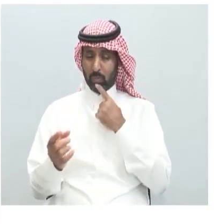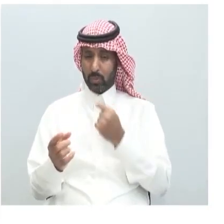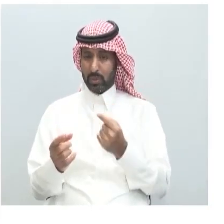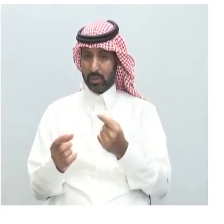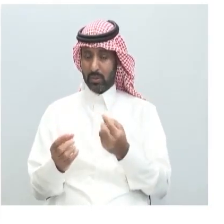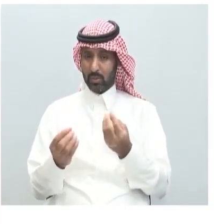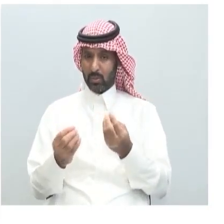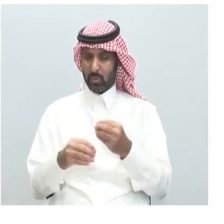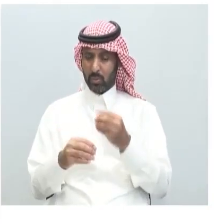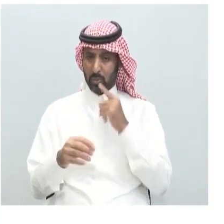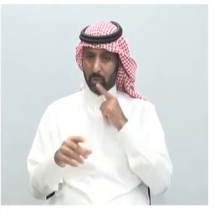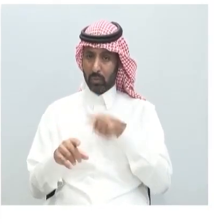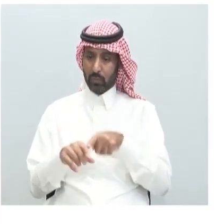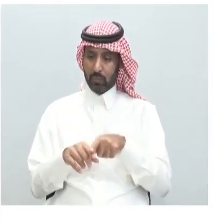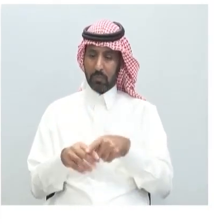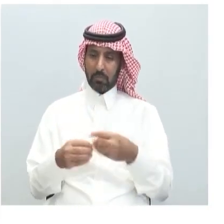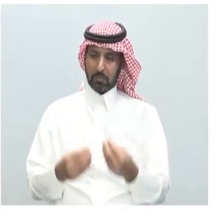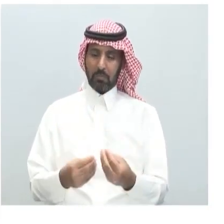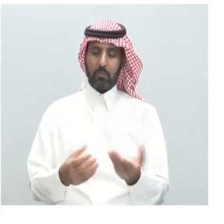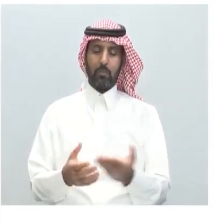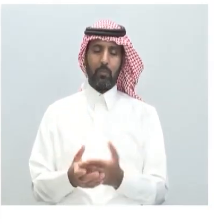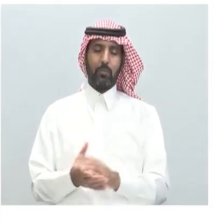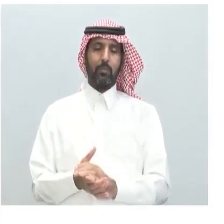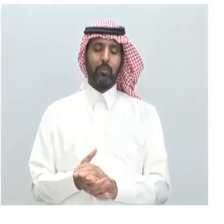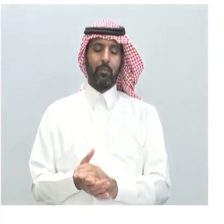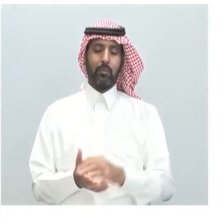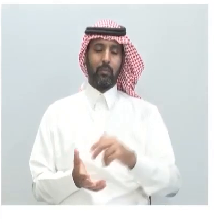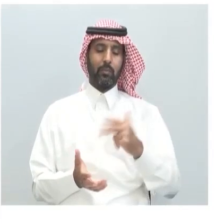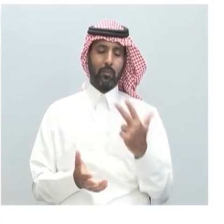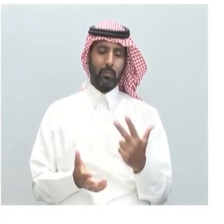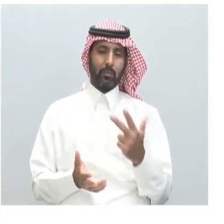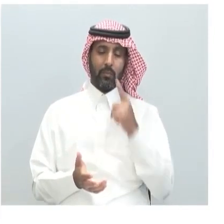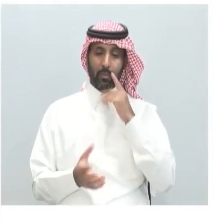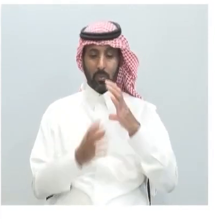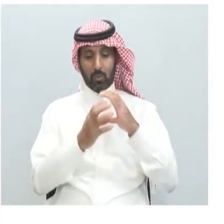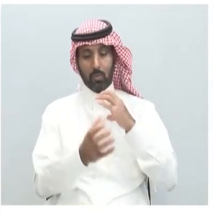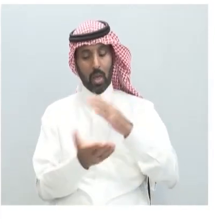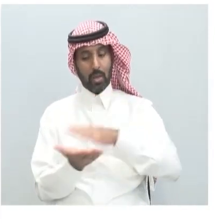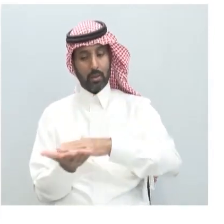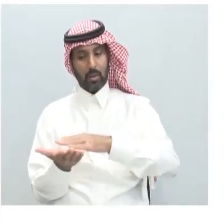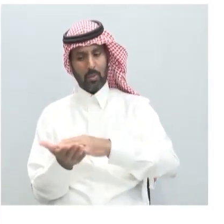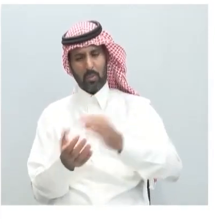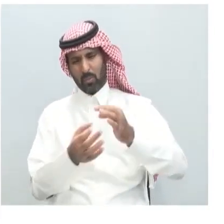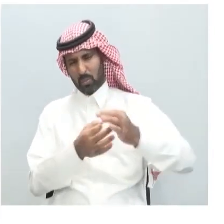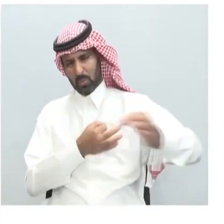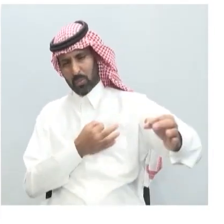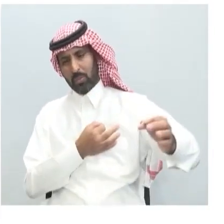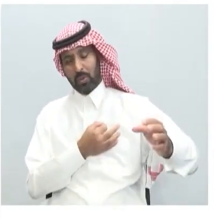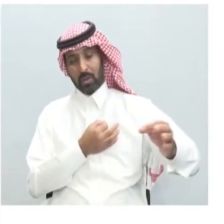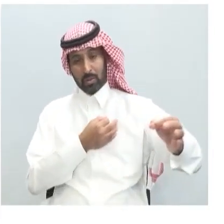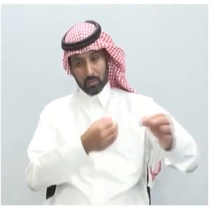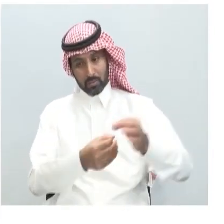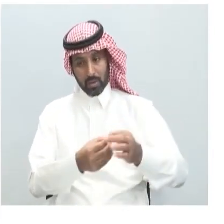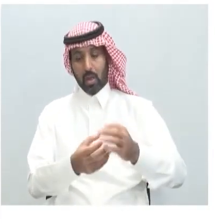unfriendly. It isn't friendly enough. Number eight, the bus stop far and